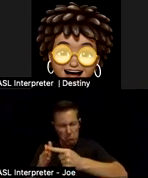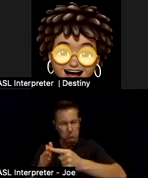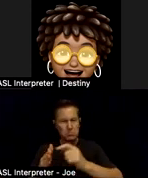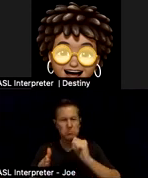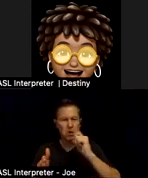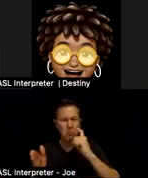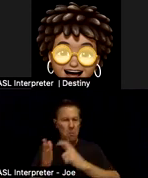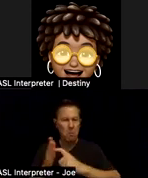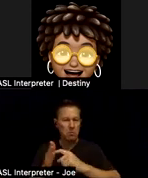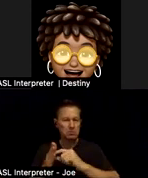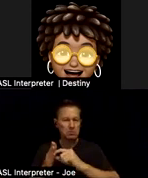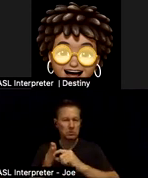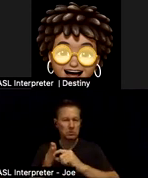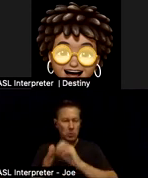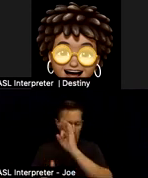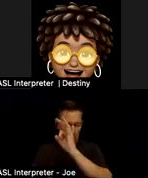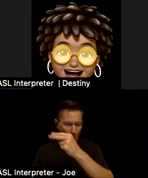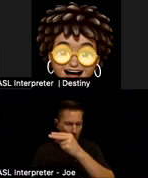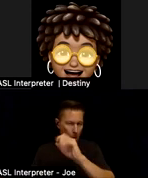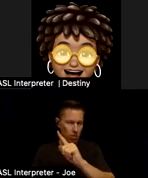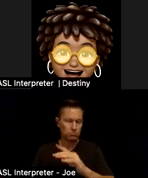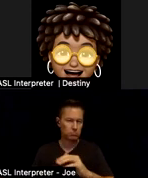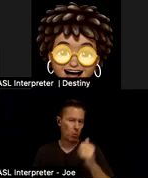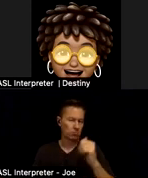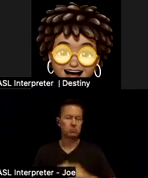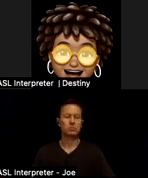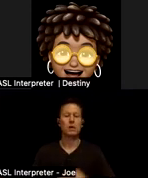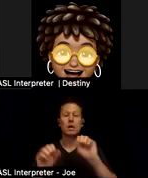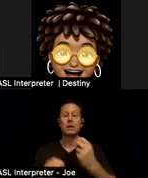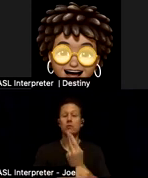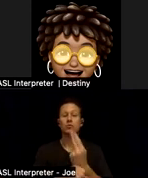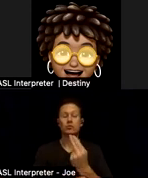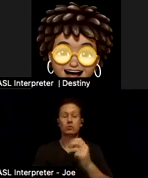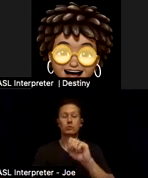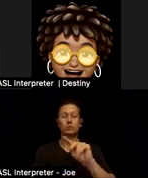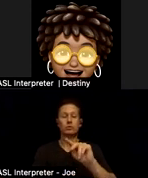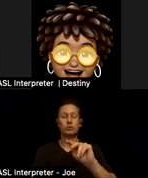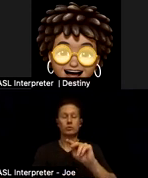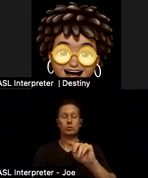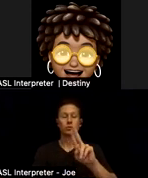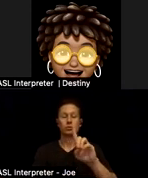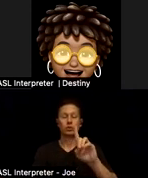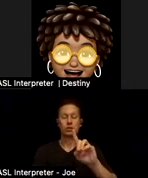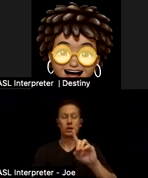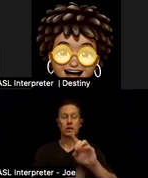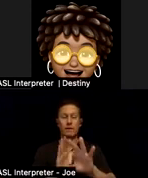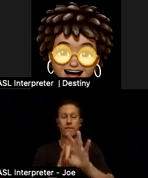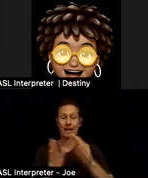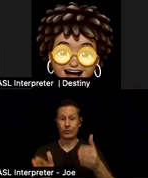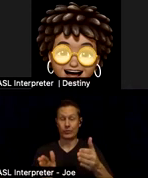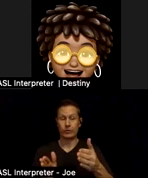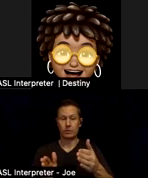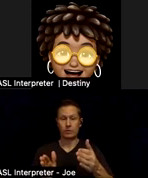You also could use that stud finder and run it along the bottom of the wall. It's called a kick plate, or it's a framing piece that